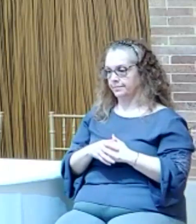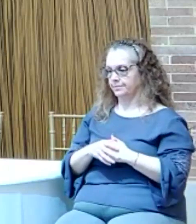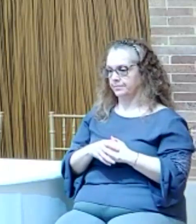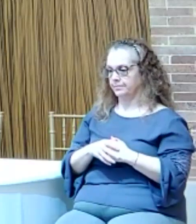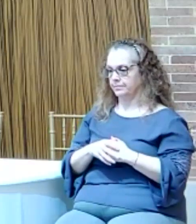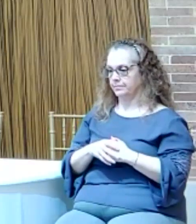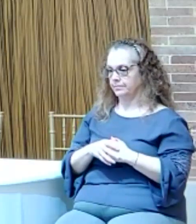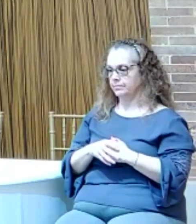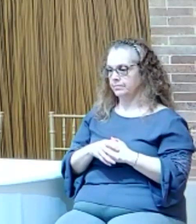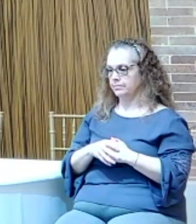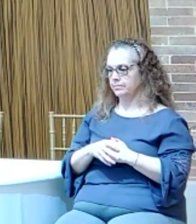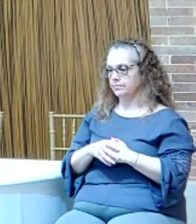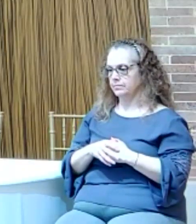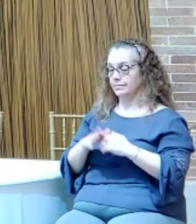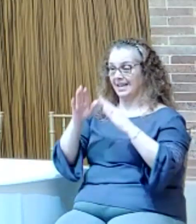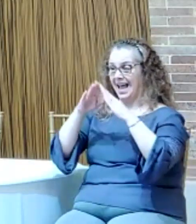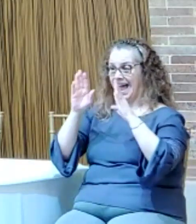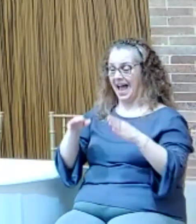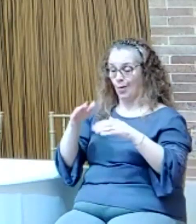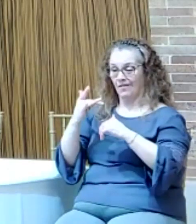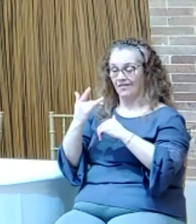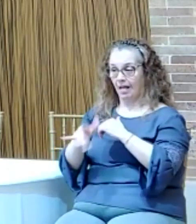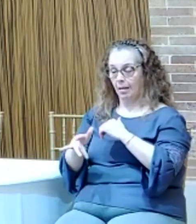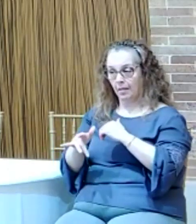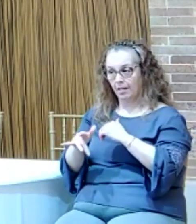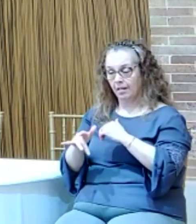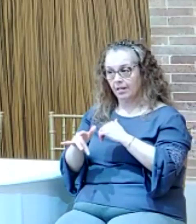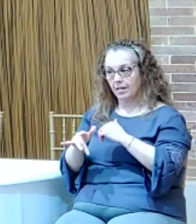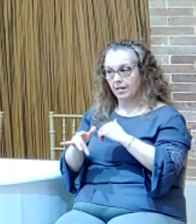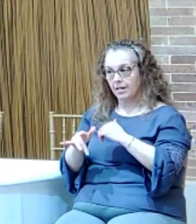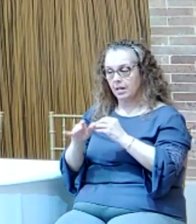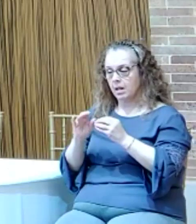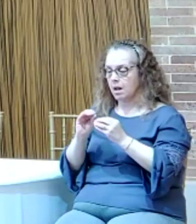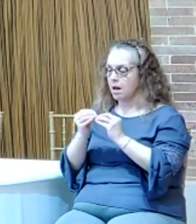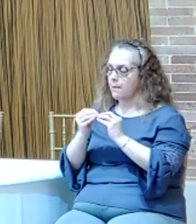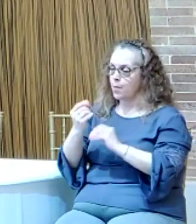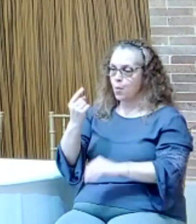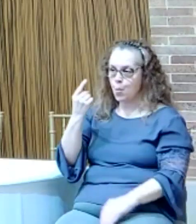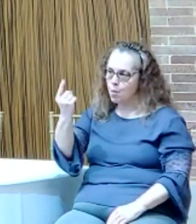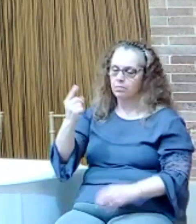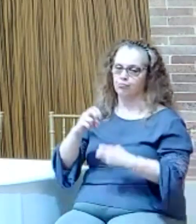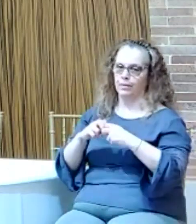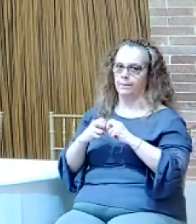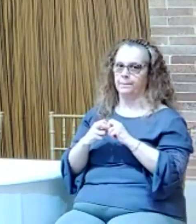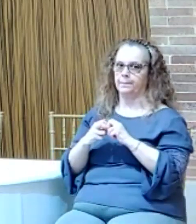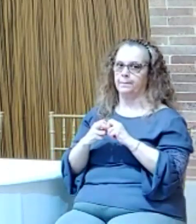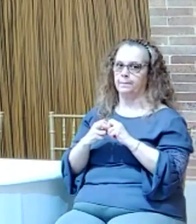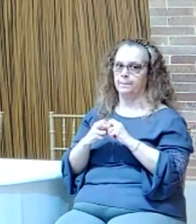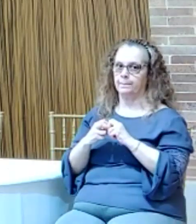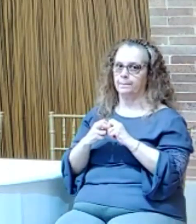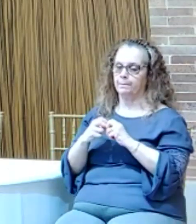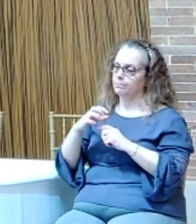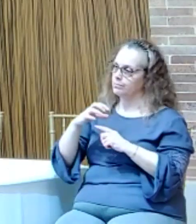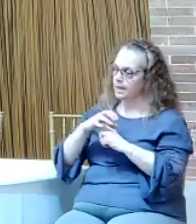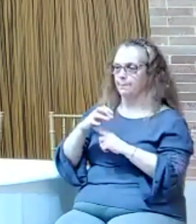domestically housing availability is the number one issue and we need to continue to remind our